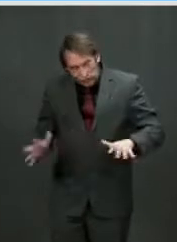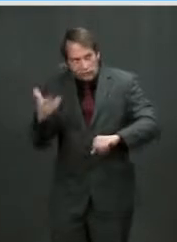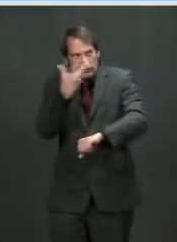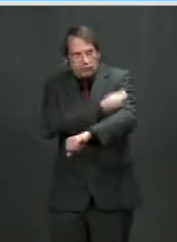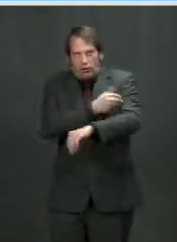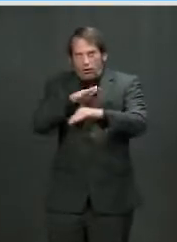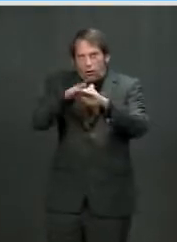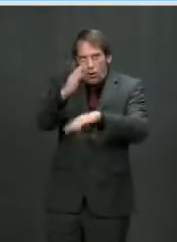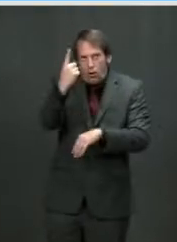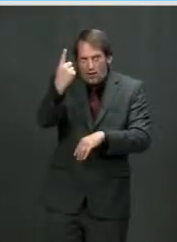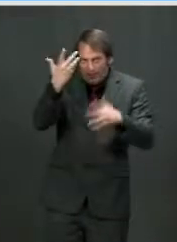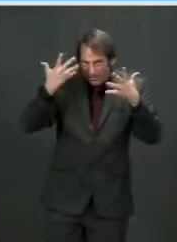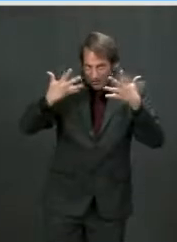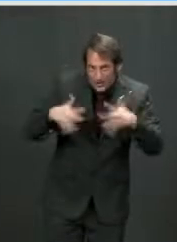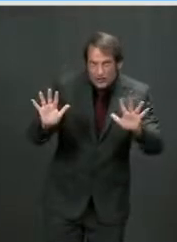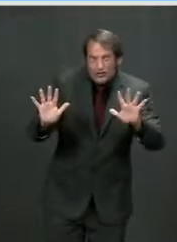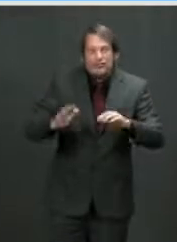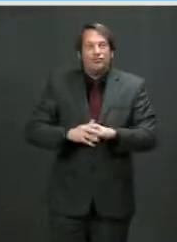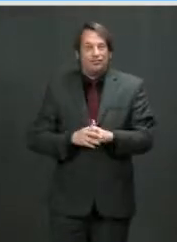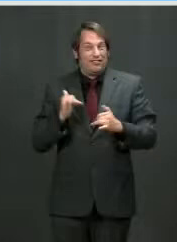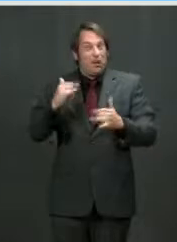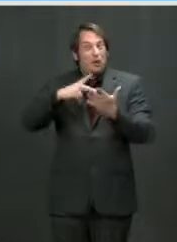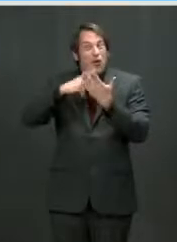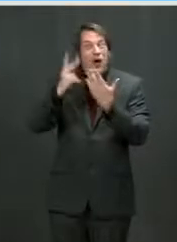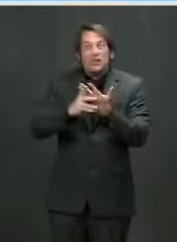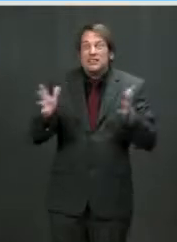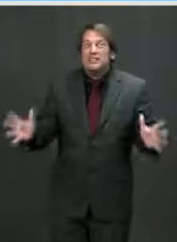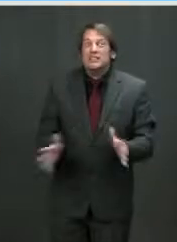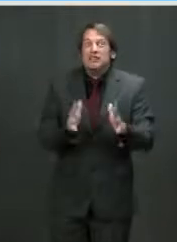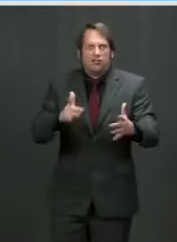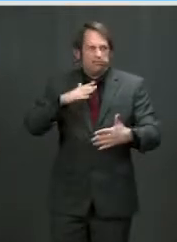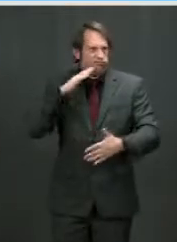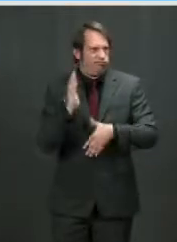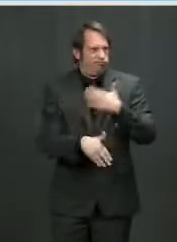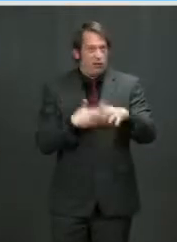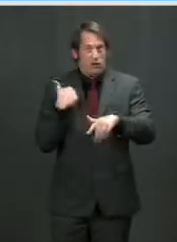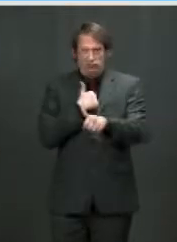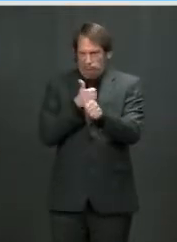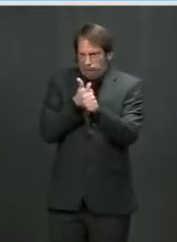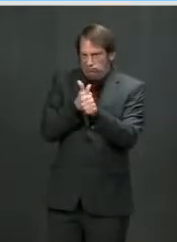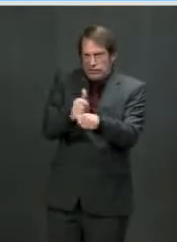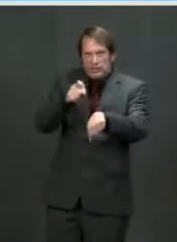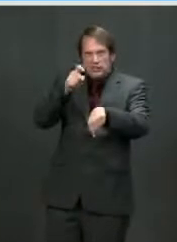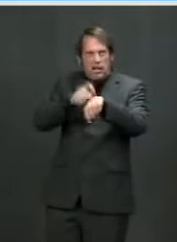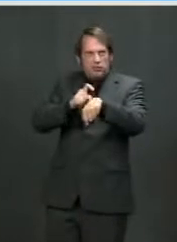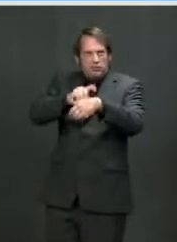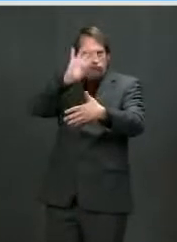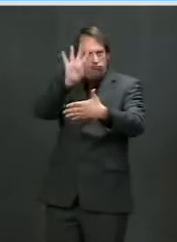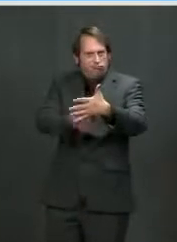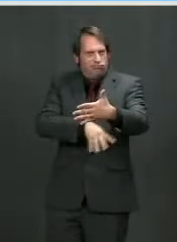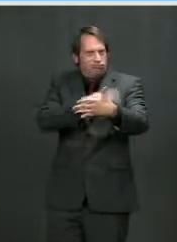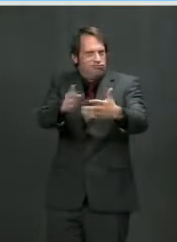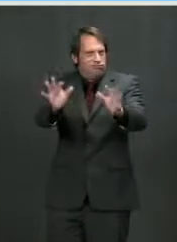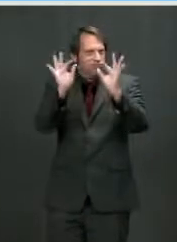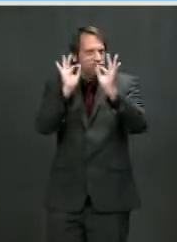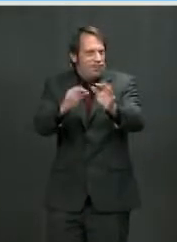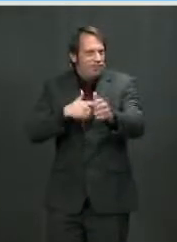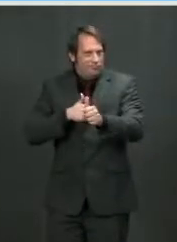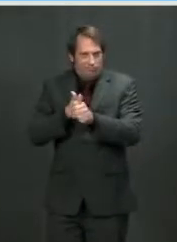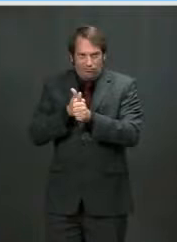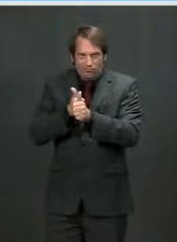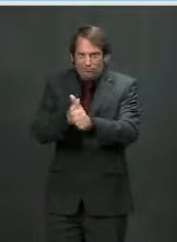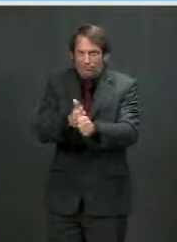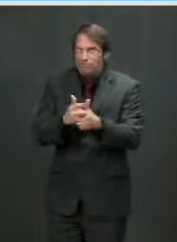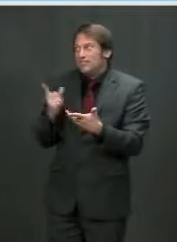program is progressing ahead of schedule due to the aggressive steps we've taken at the President's direction to increase vaccine supply, the number